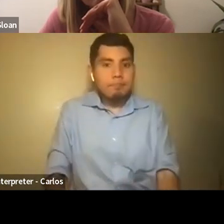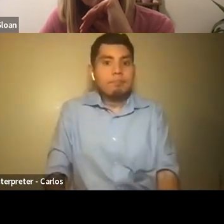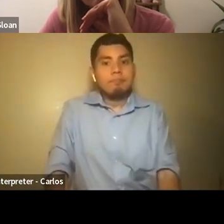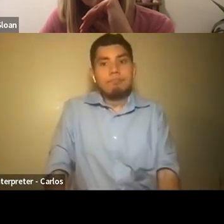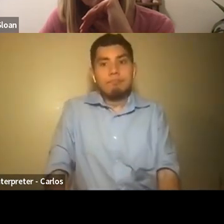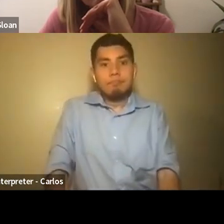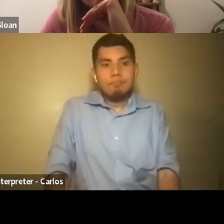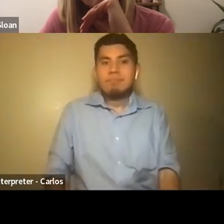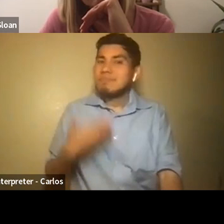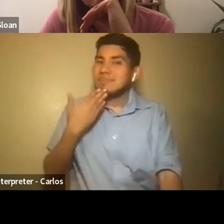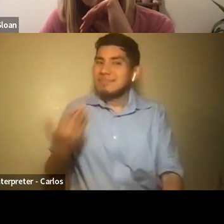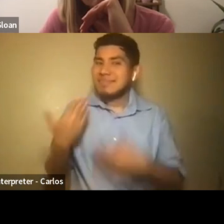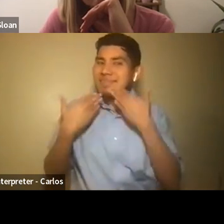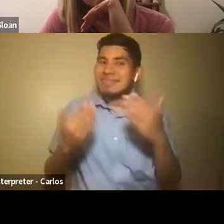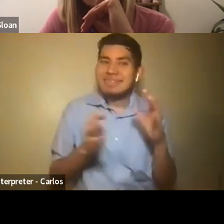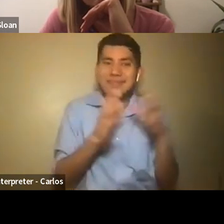Thank you so much, Commissioner Sloan.